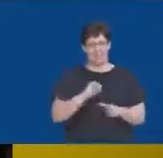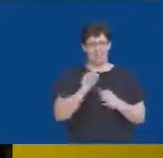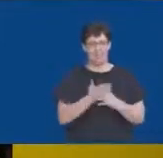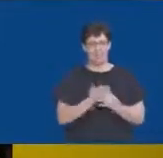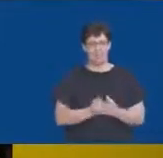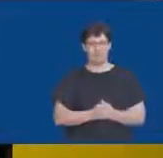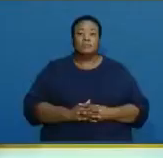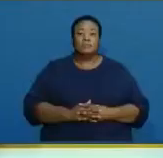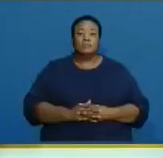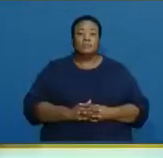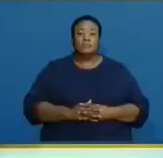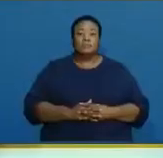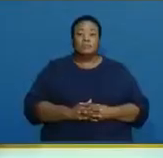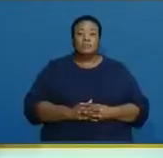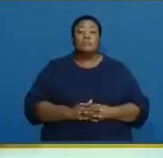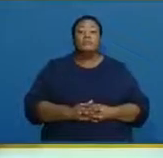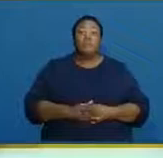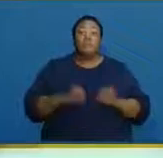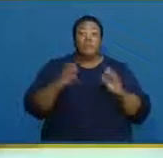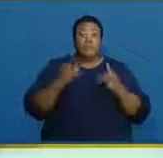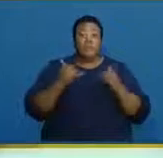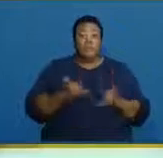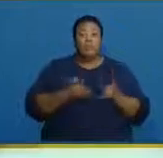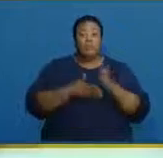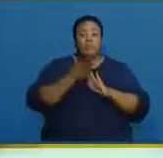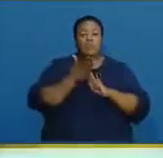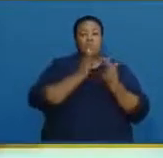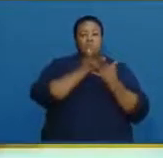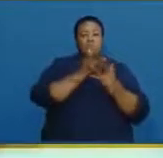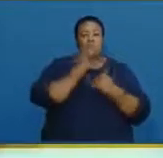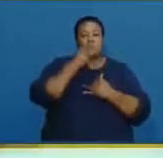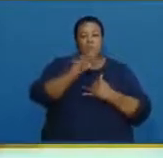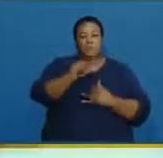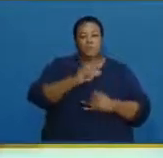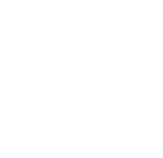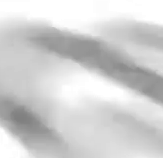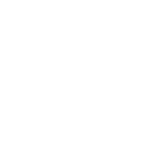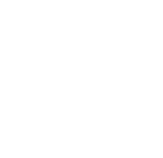take a break. Guys, let's take a quick break and we'll see you straight after this.